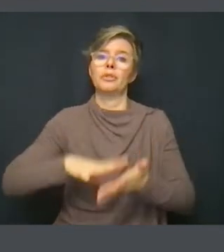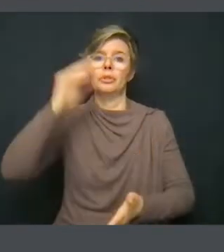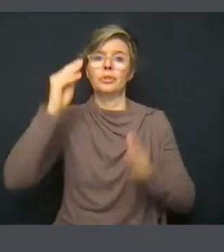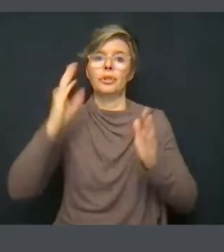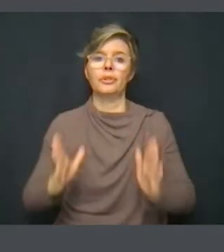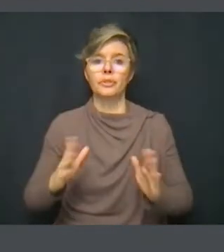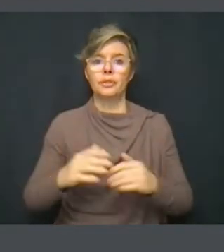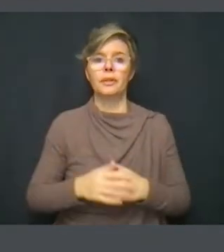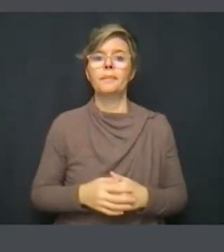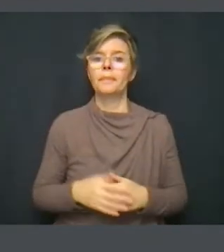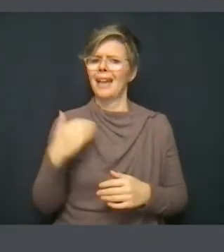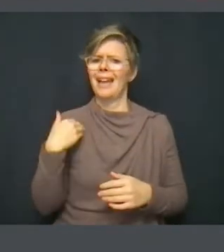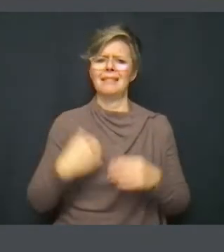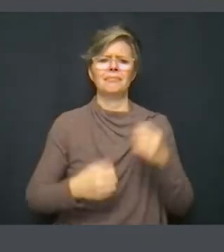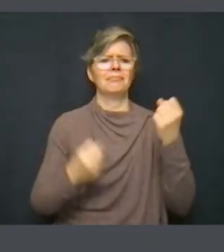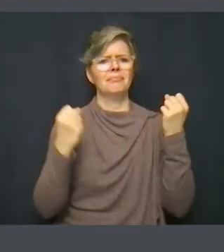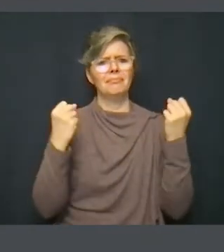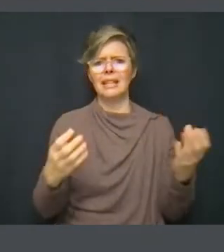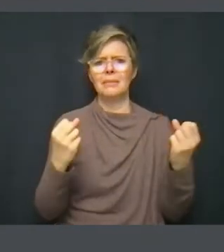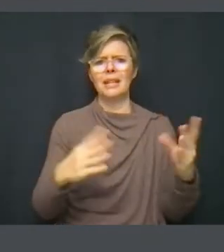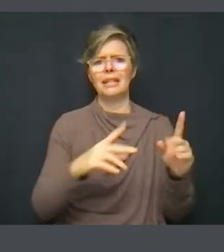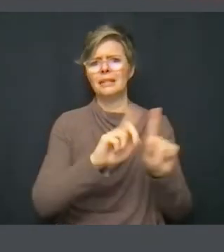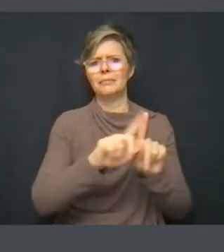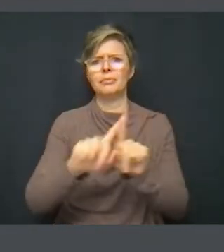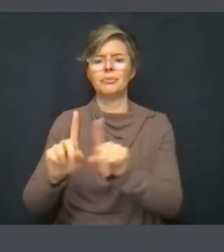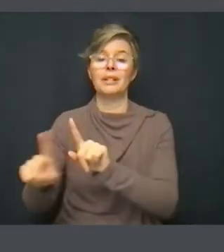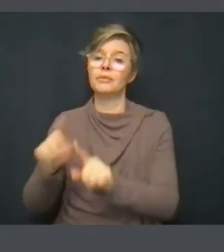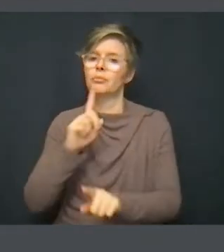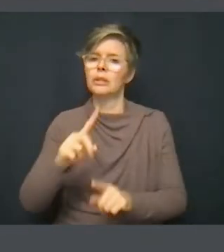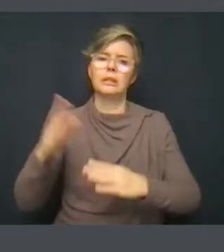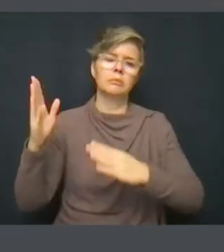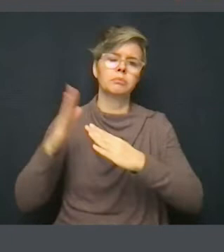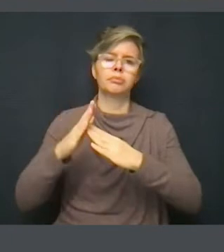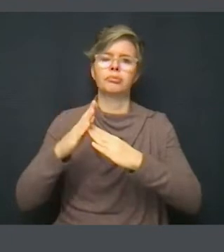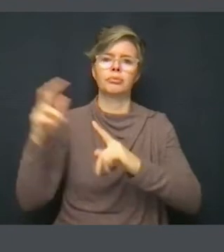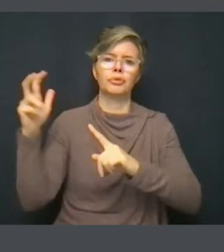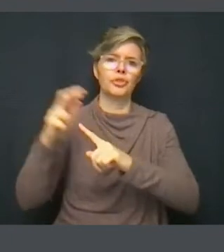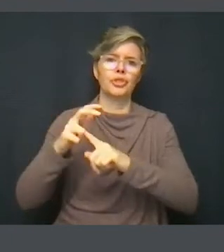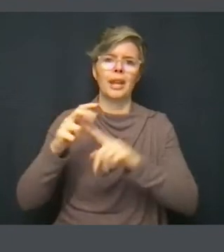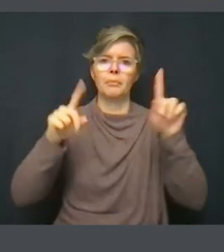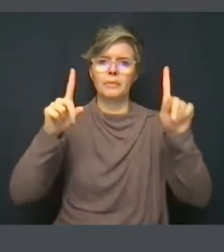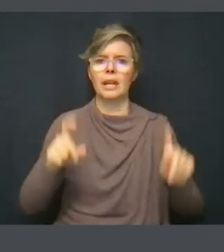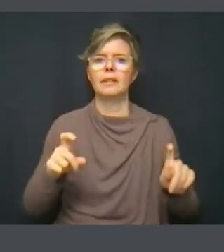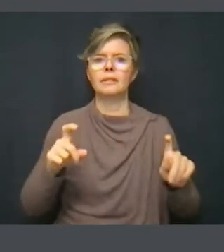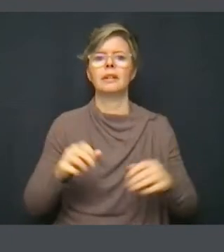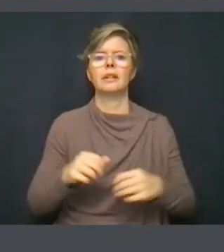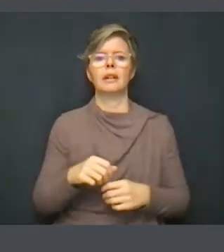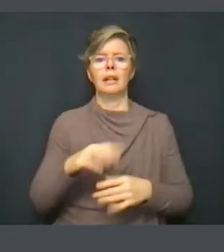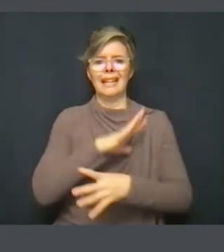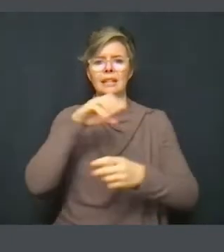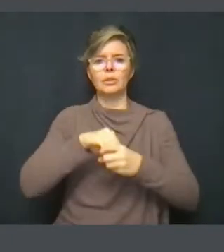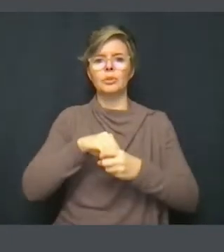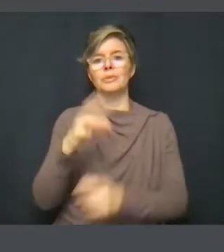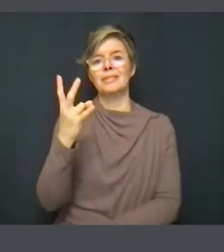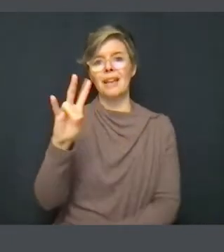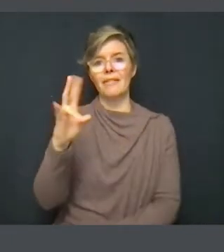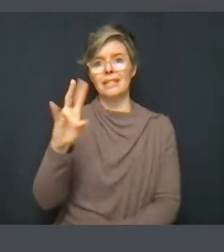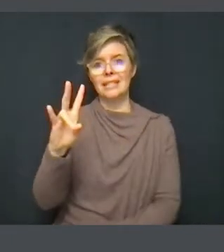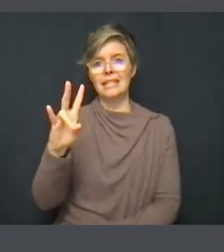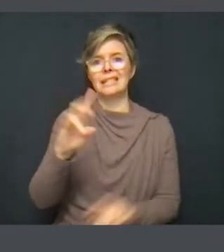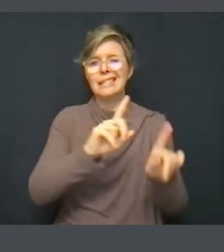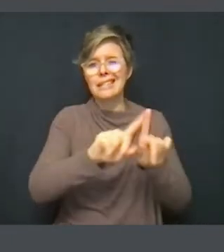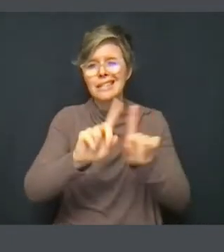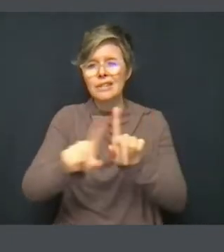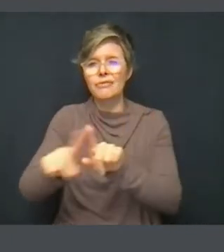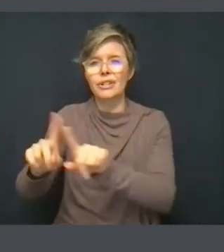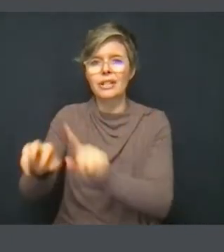grants to fund this test. It's a really excellent test. It's nationally normed. It accounts for 17 dialects of Spanish.